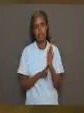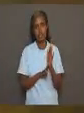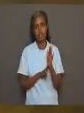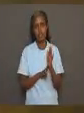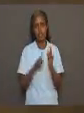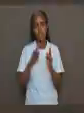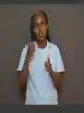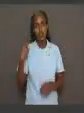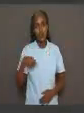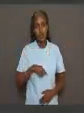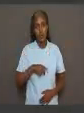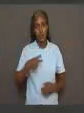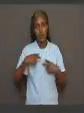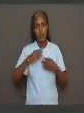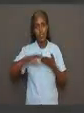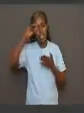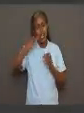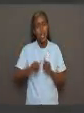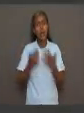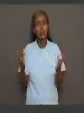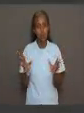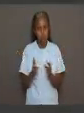we have learned how to collect,